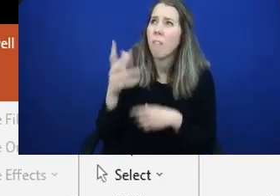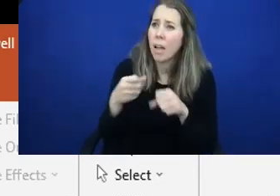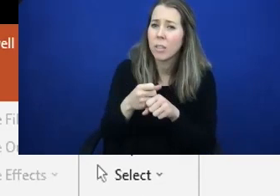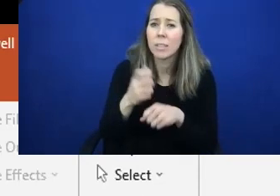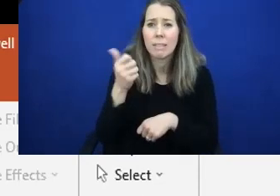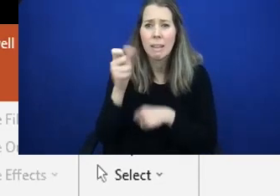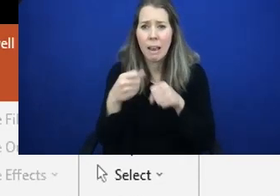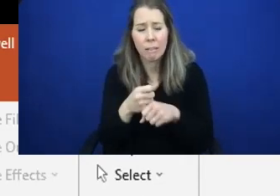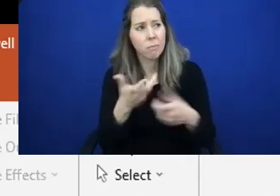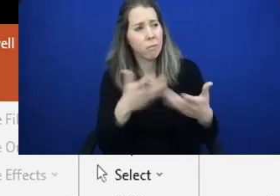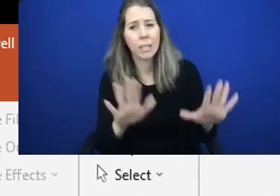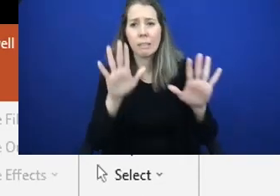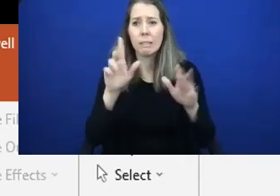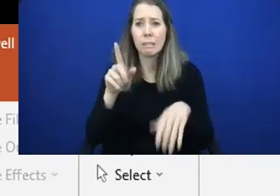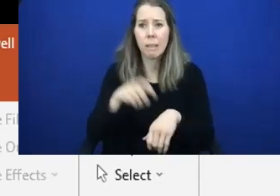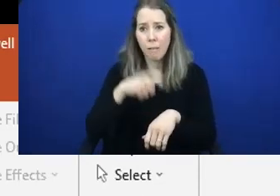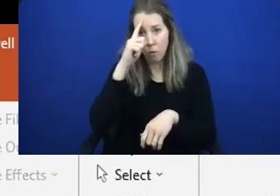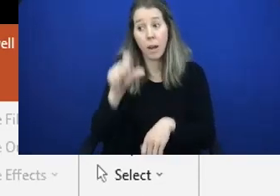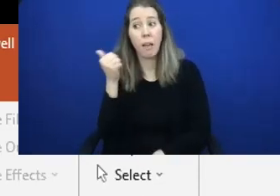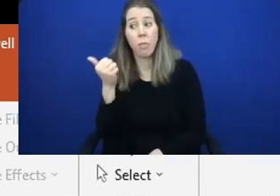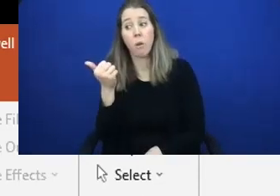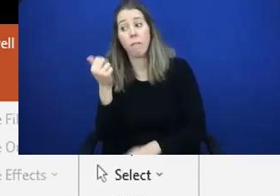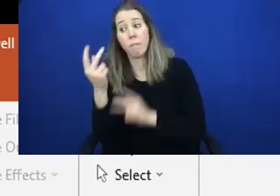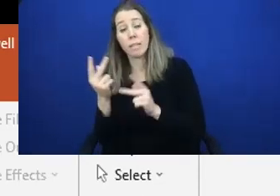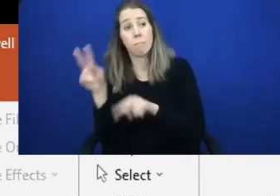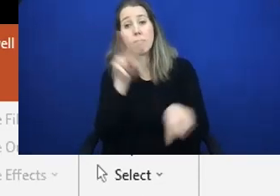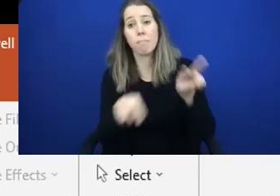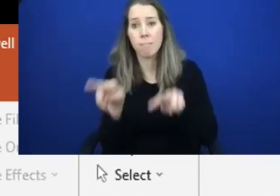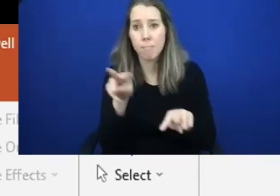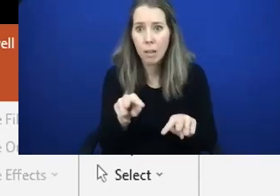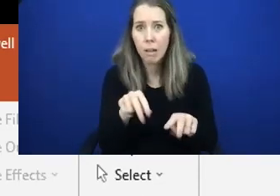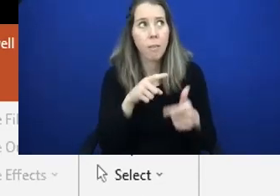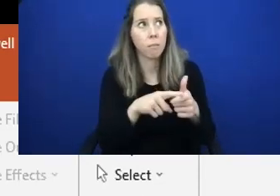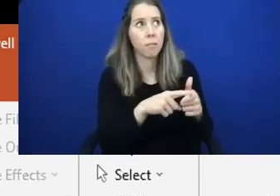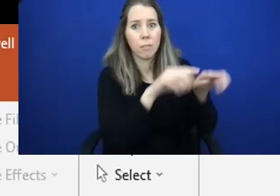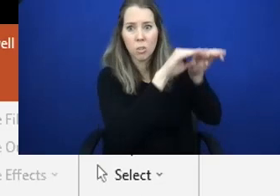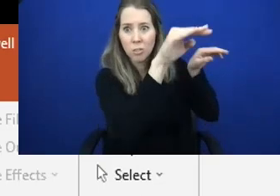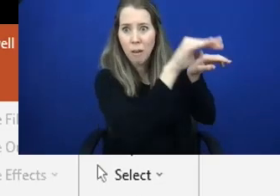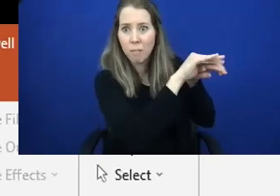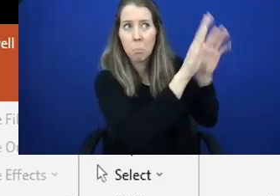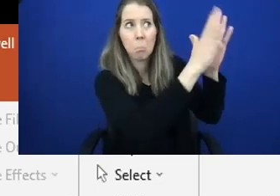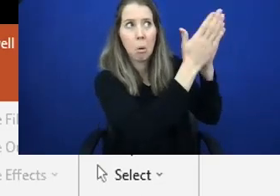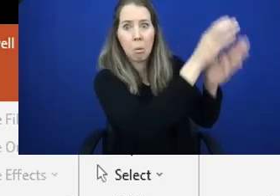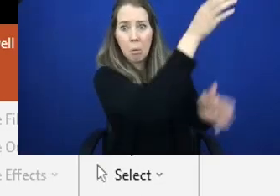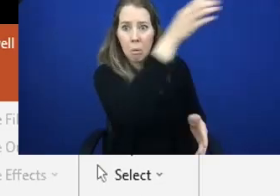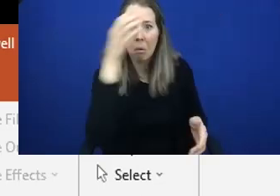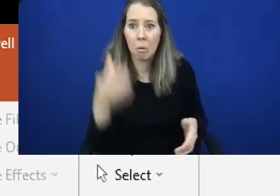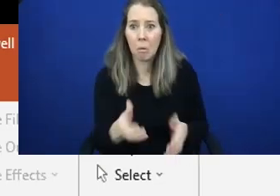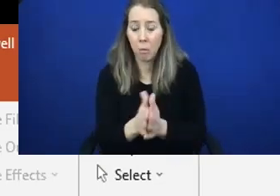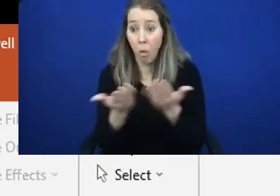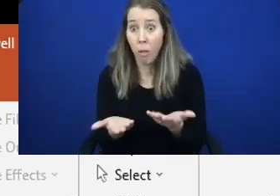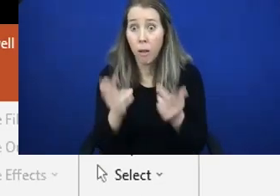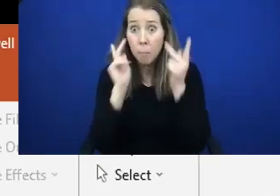10 years are up. It's time for another visit. And then all of a sudden those books would come down off the shelf and they would, in a